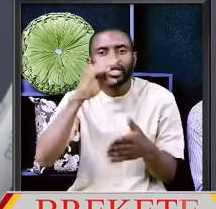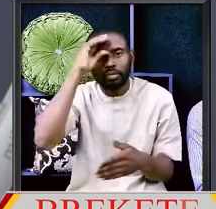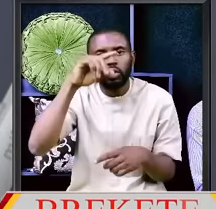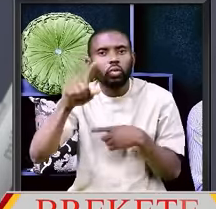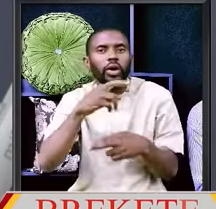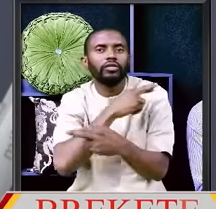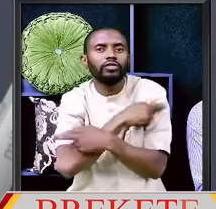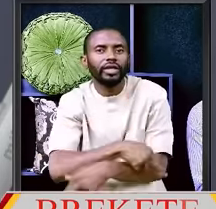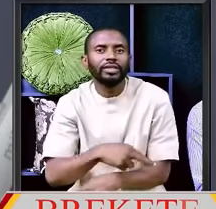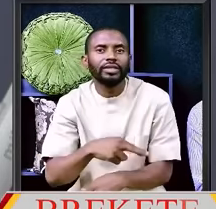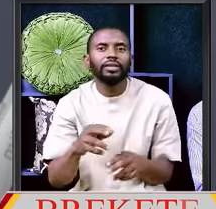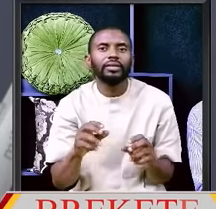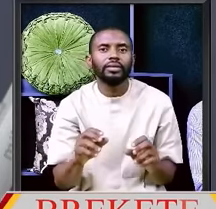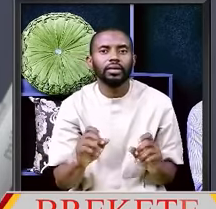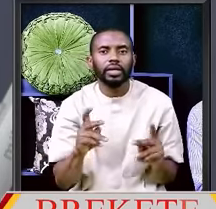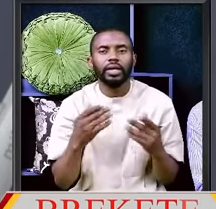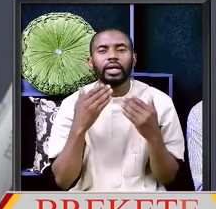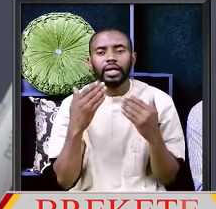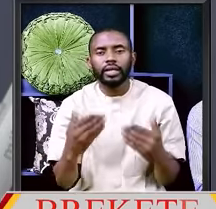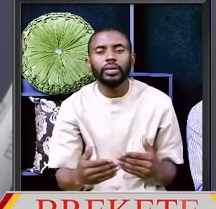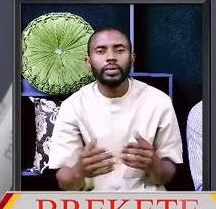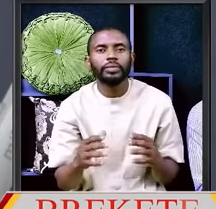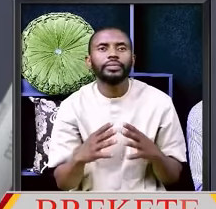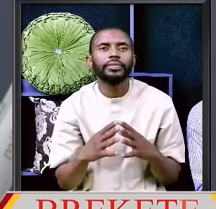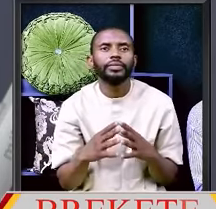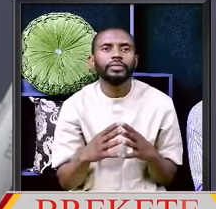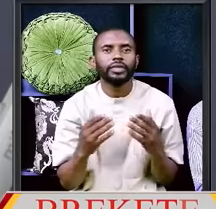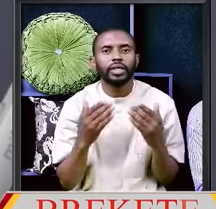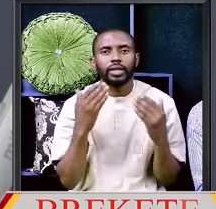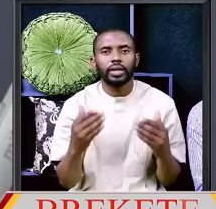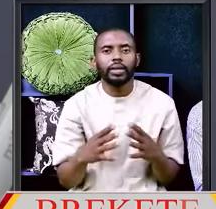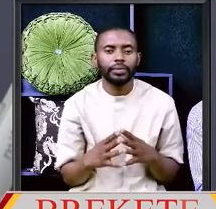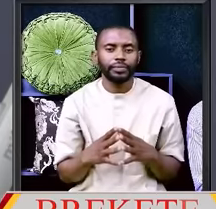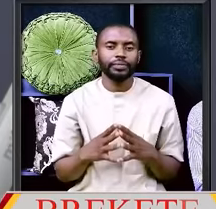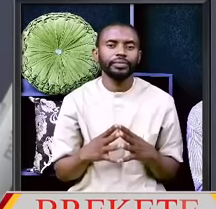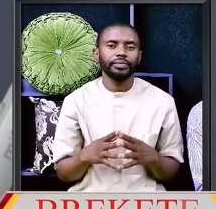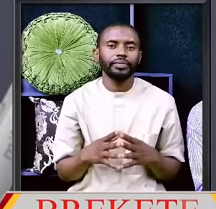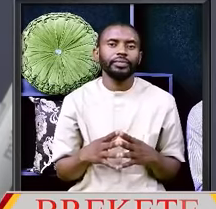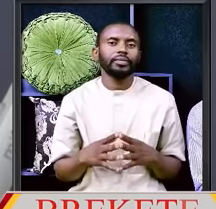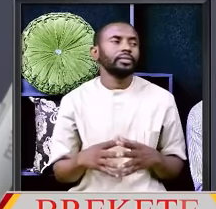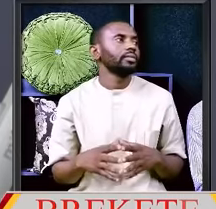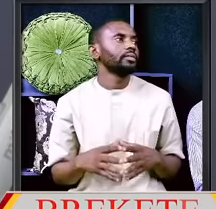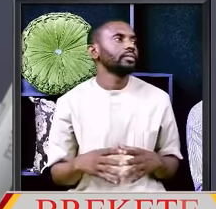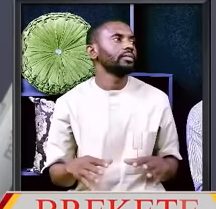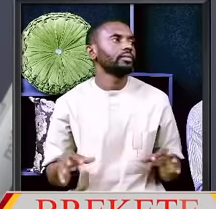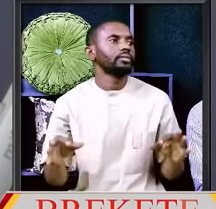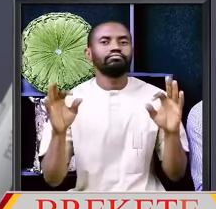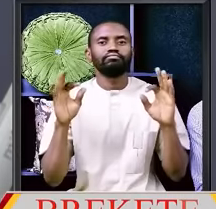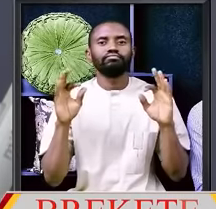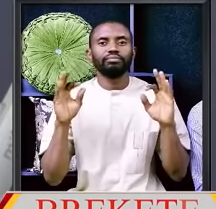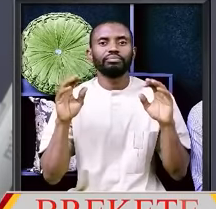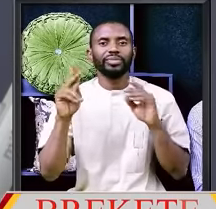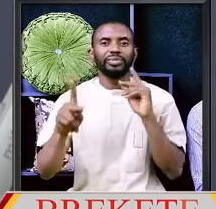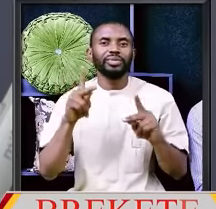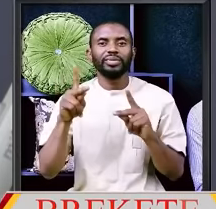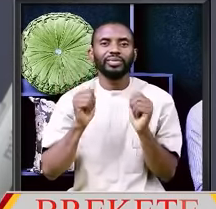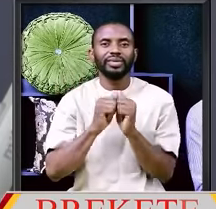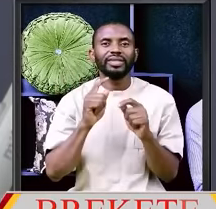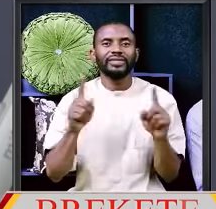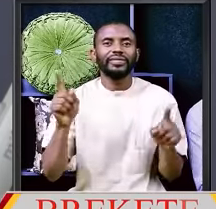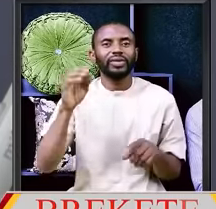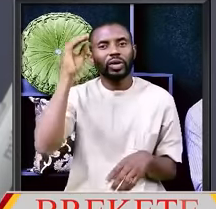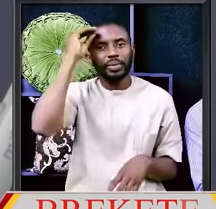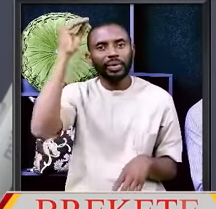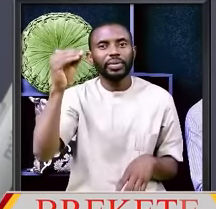Okay. Thank you, sir. Well, thank you, sir. Yeah. People with different opinion.